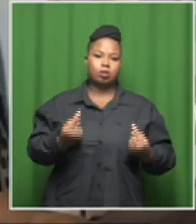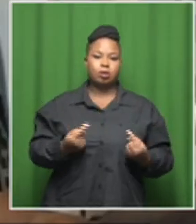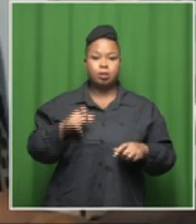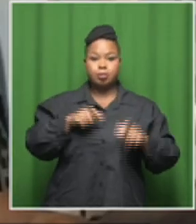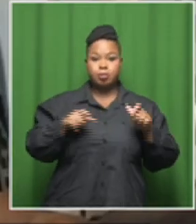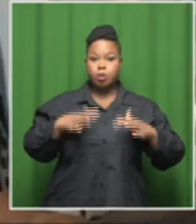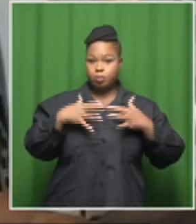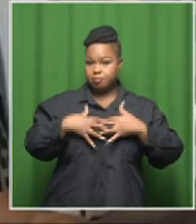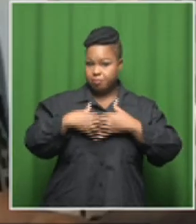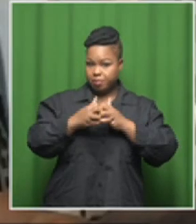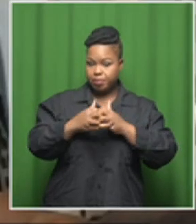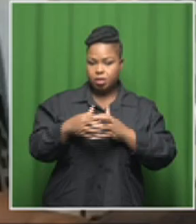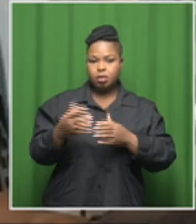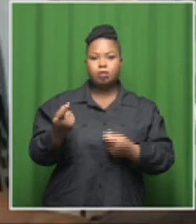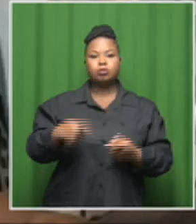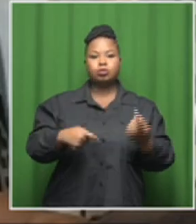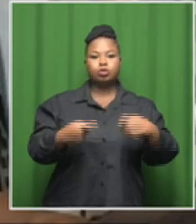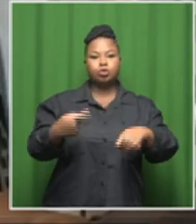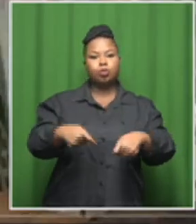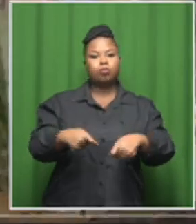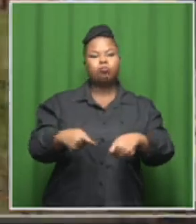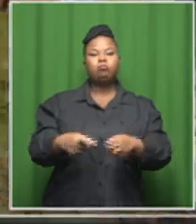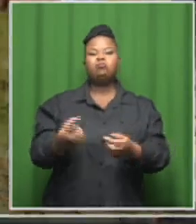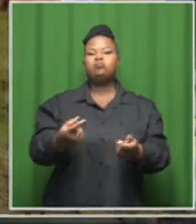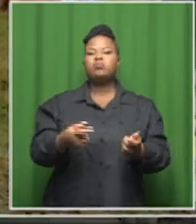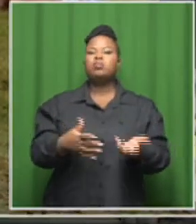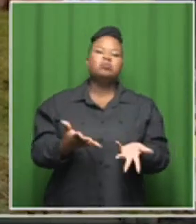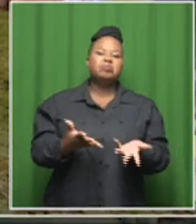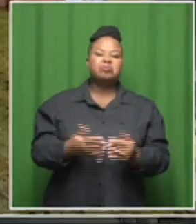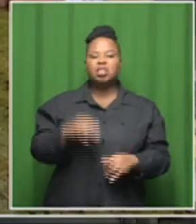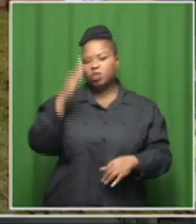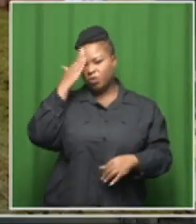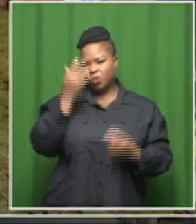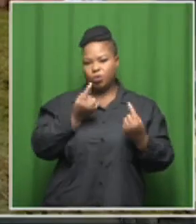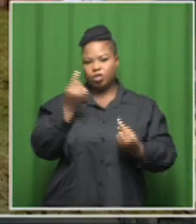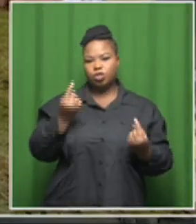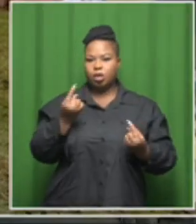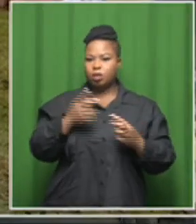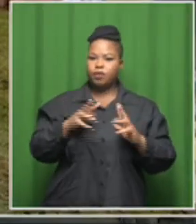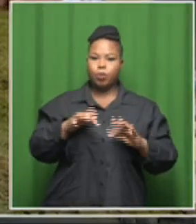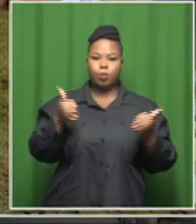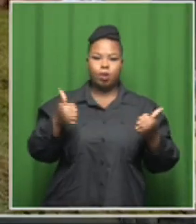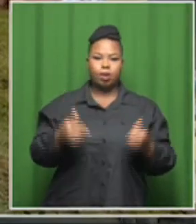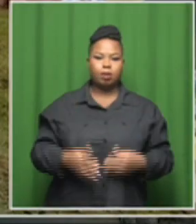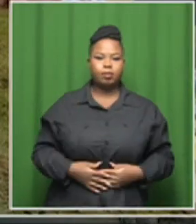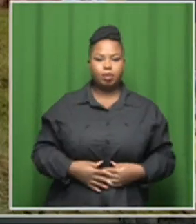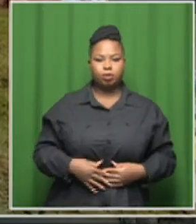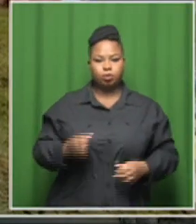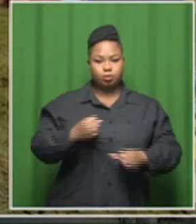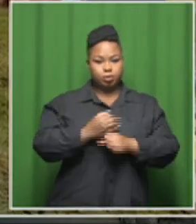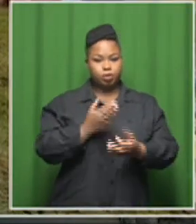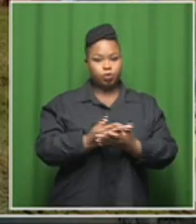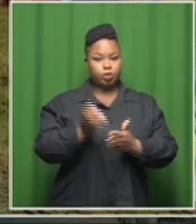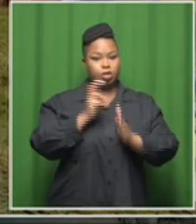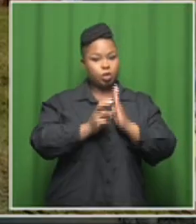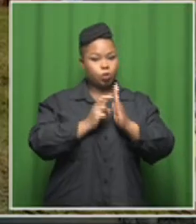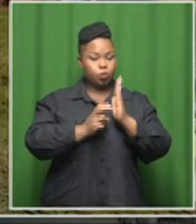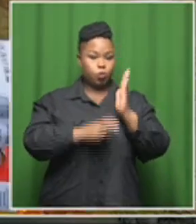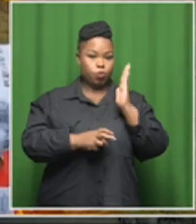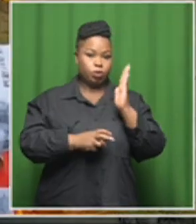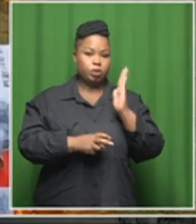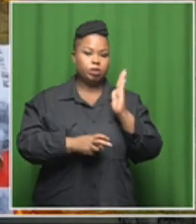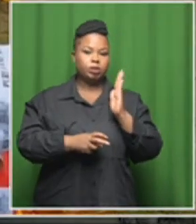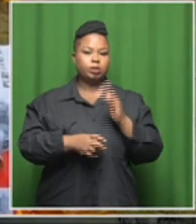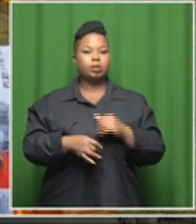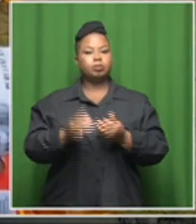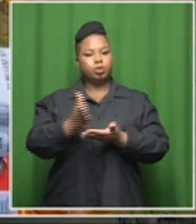Stokvels are people who know each other very well to ensure that all the rules and regulations that govern the Stokvel